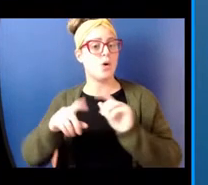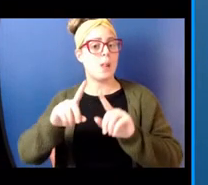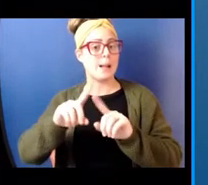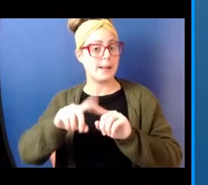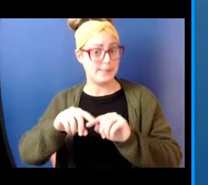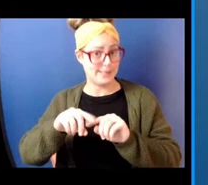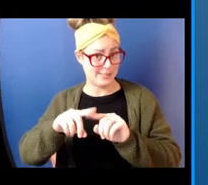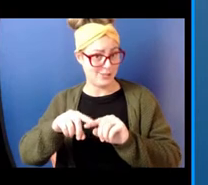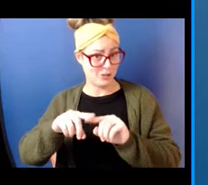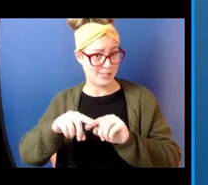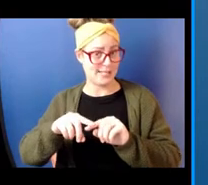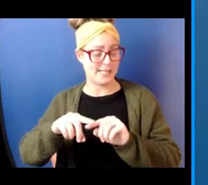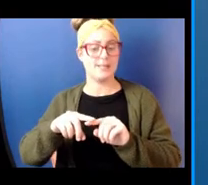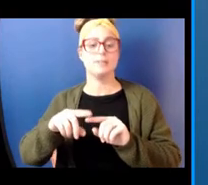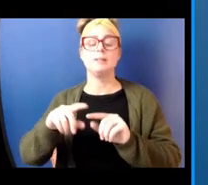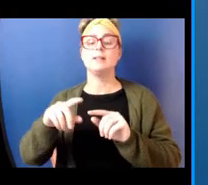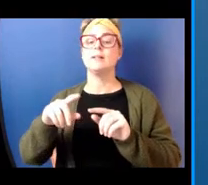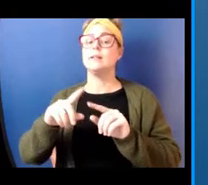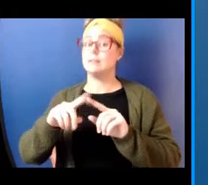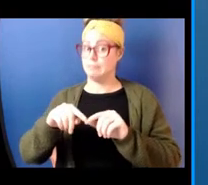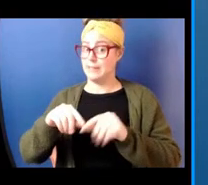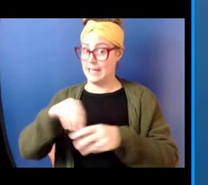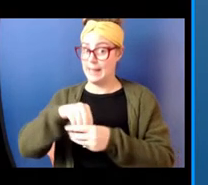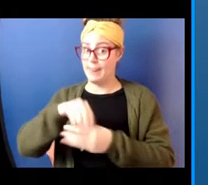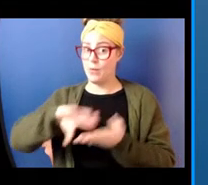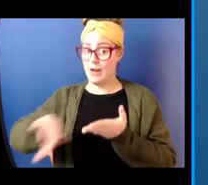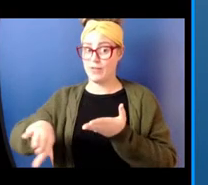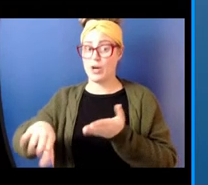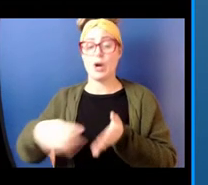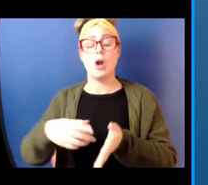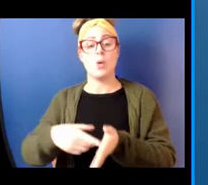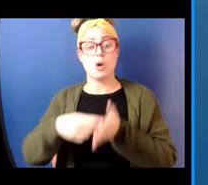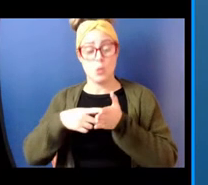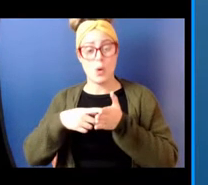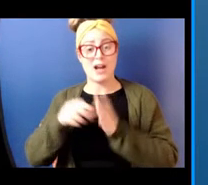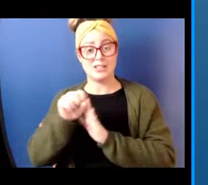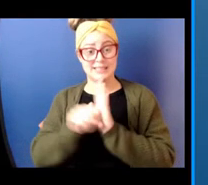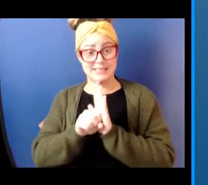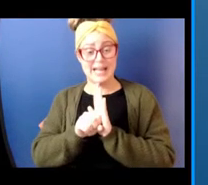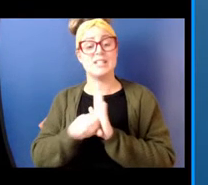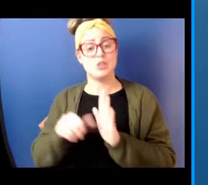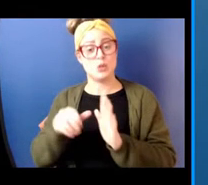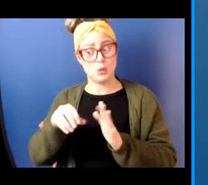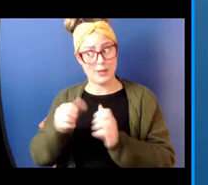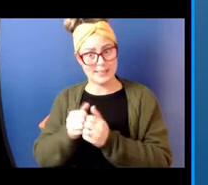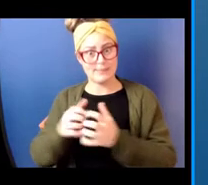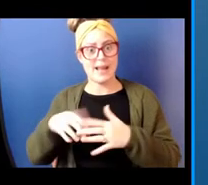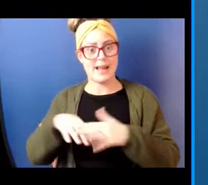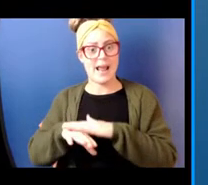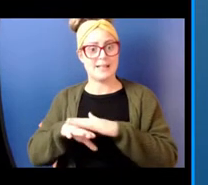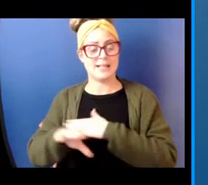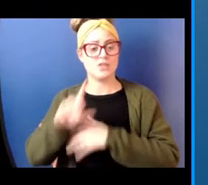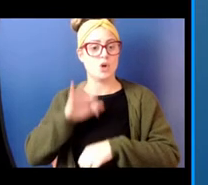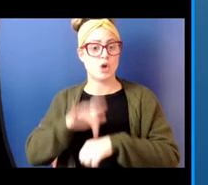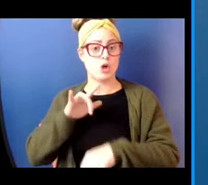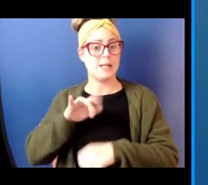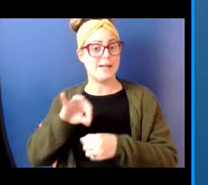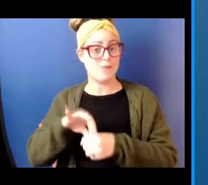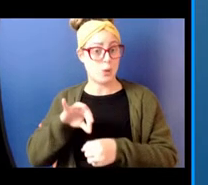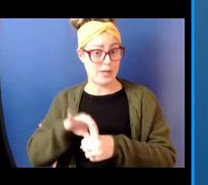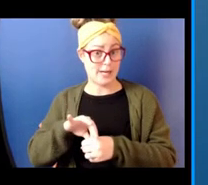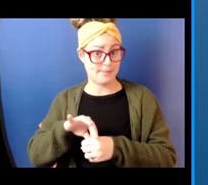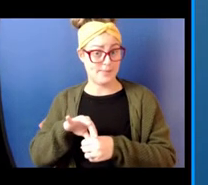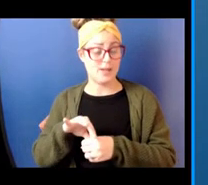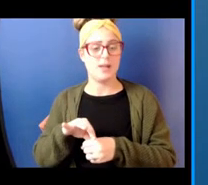in our waiver which also requires the state to expand access to early voting in accordance with the you know values